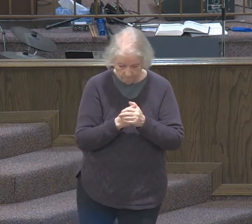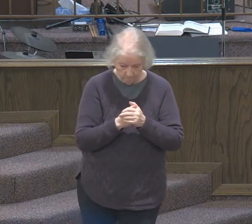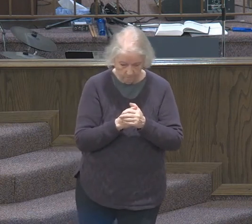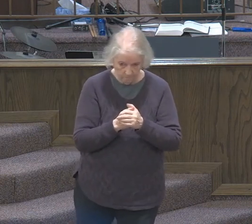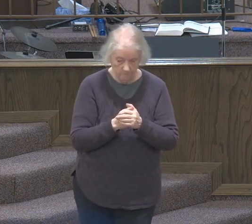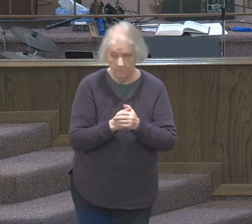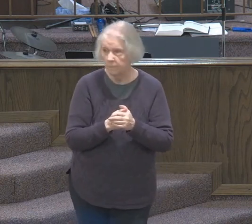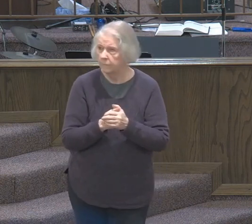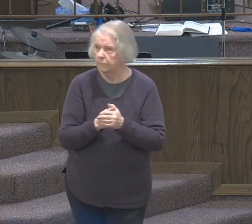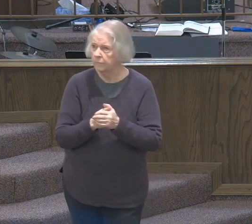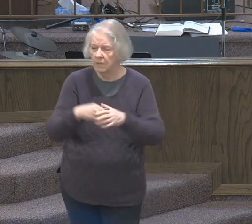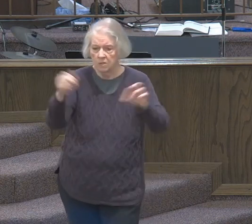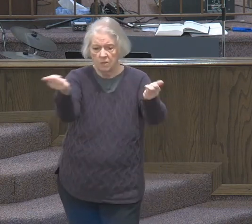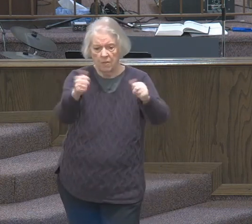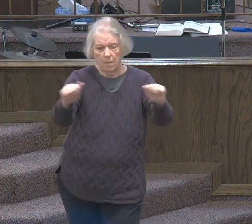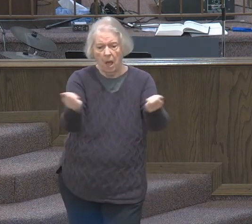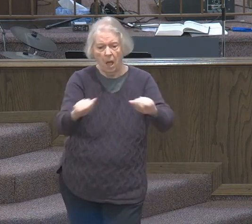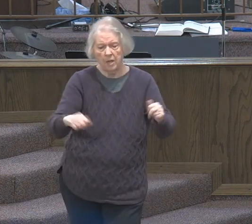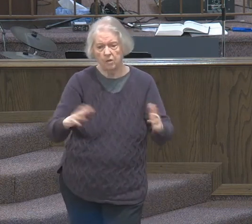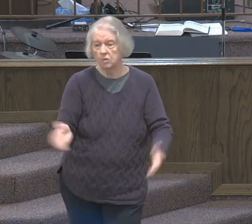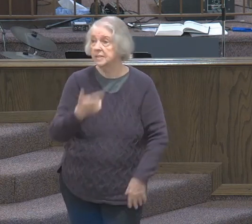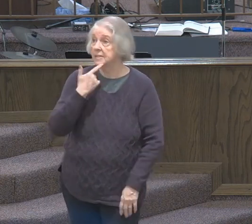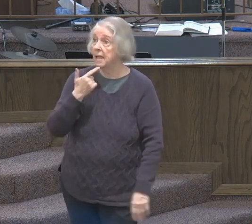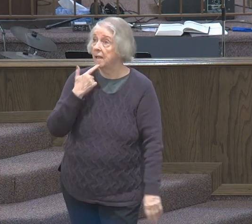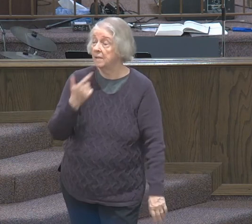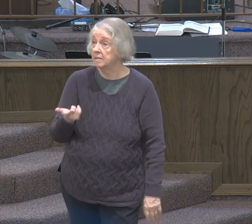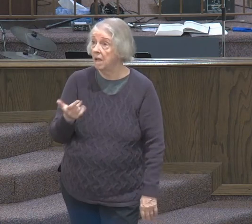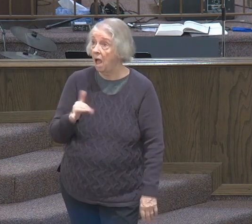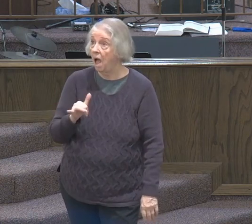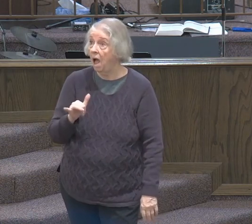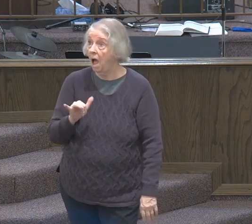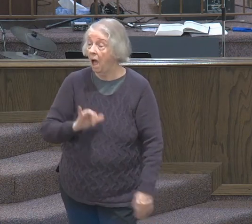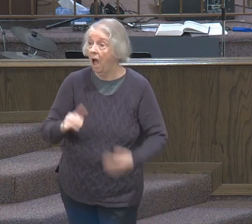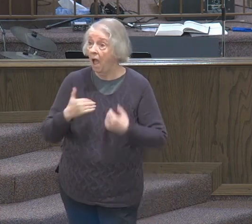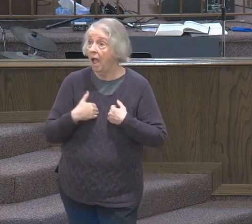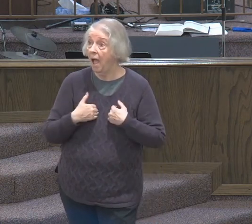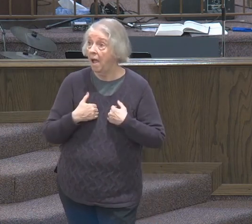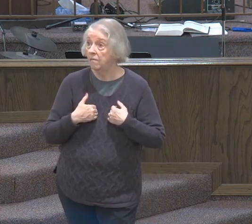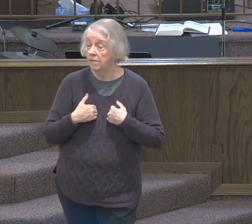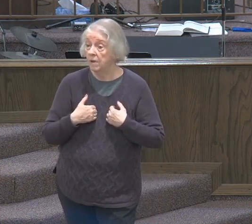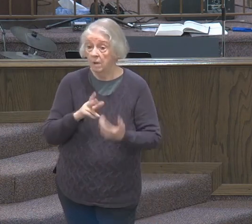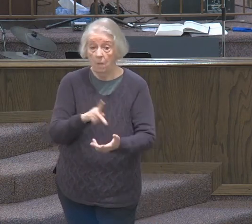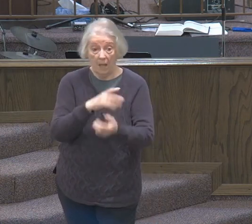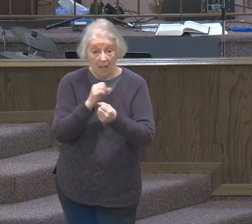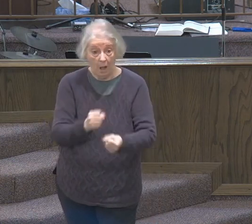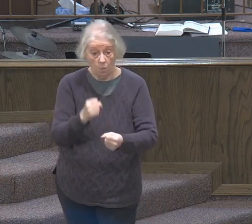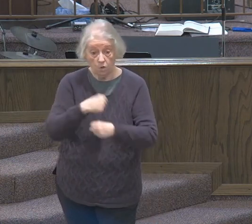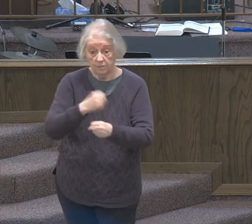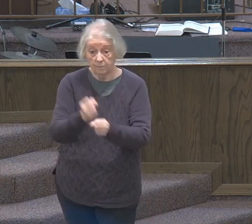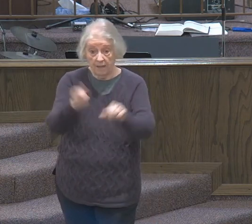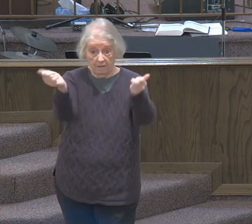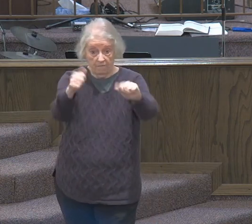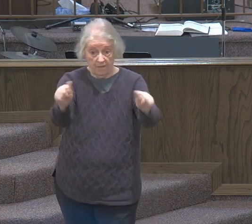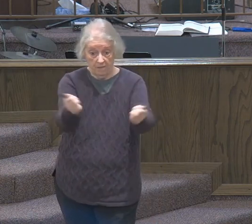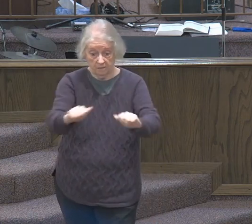The potter says to the vessel in Romans chapter 9, "Do I not have power to make this into a vessel of honor or a vessel of